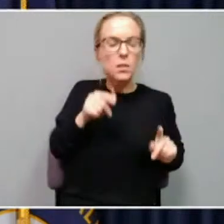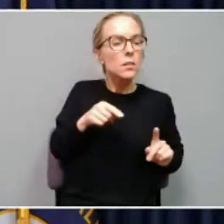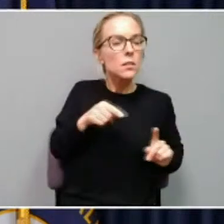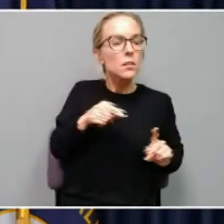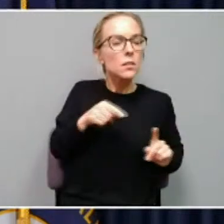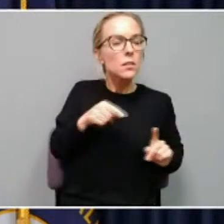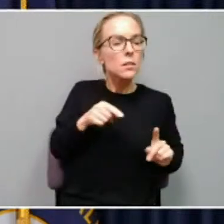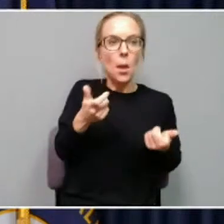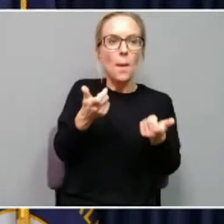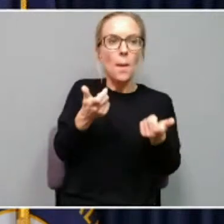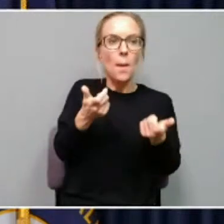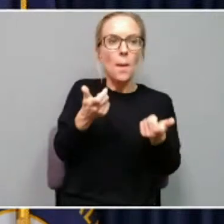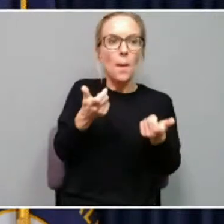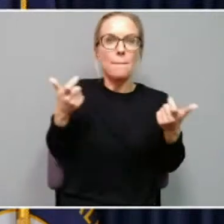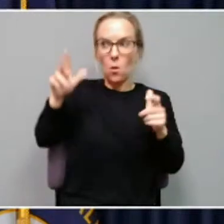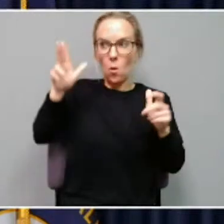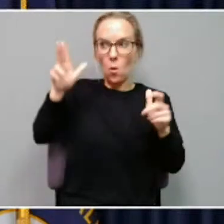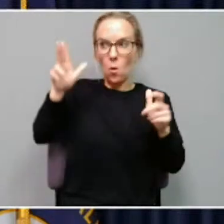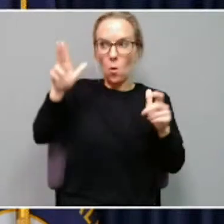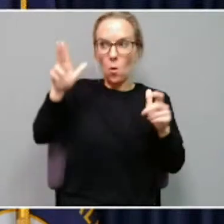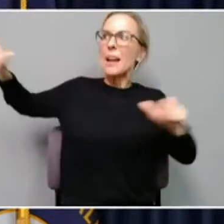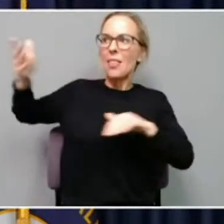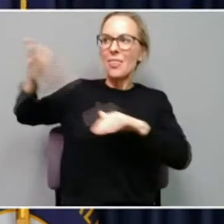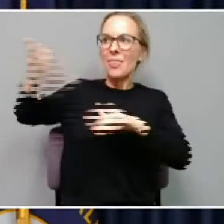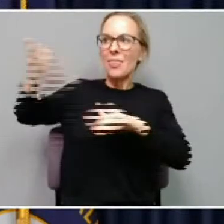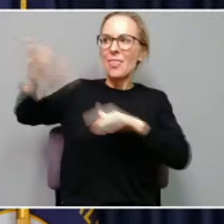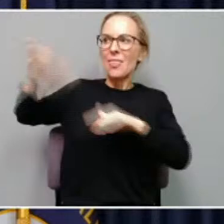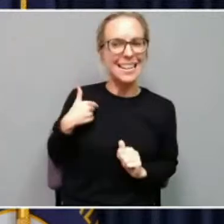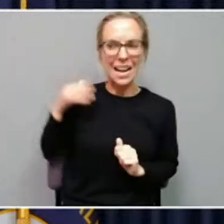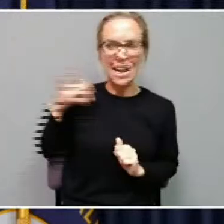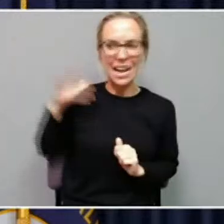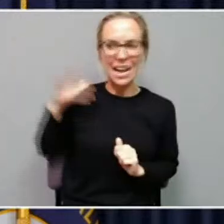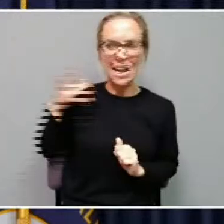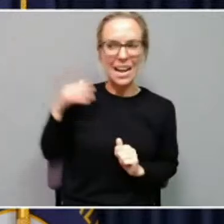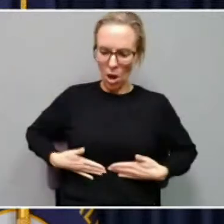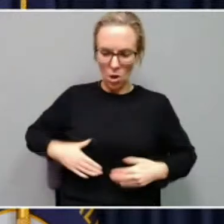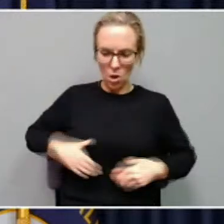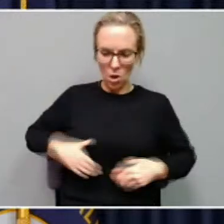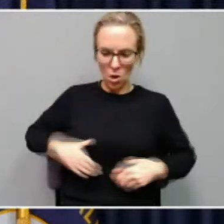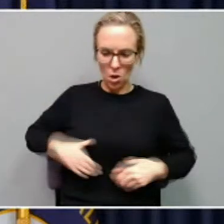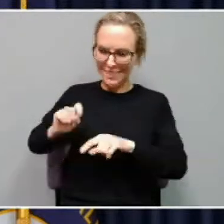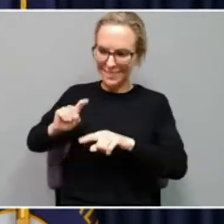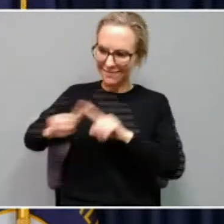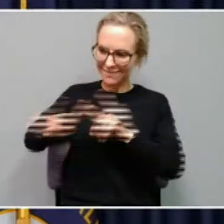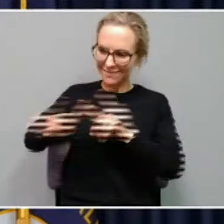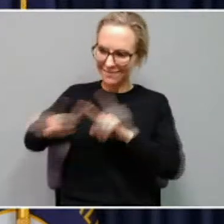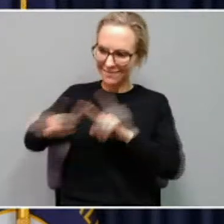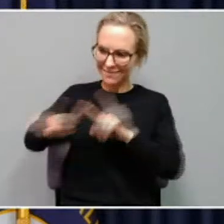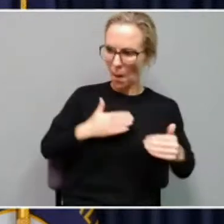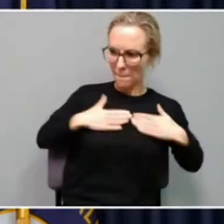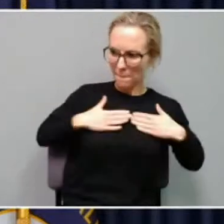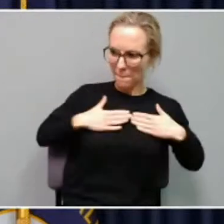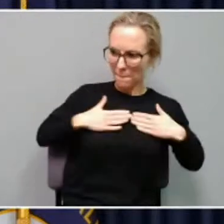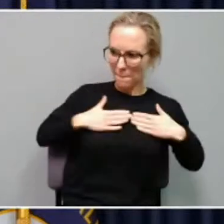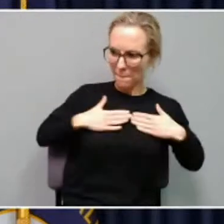than us. And their bodies work very differently than us.